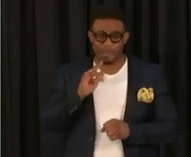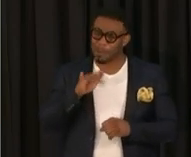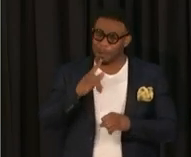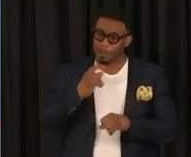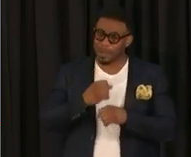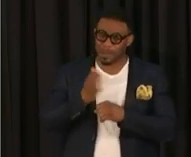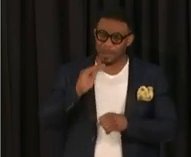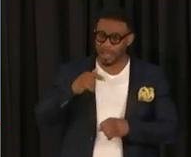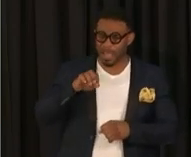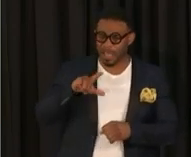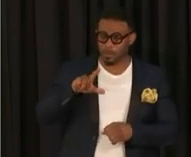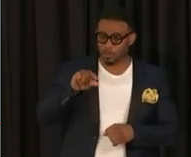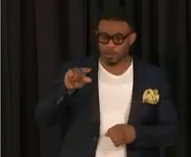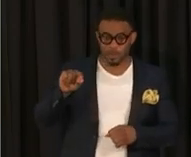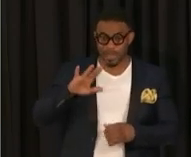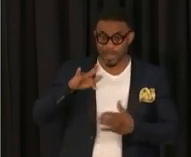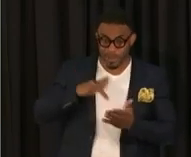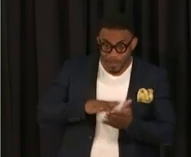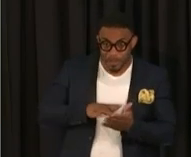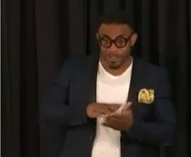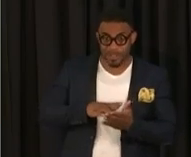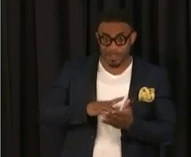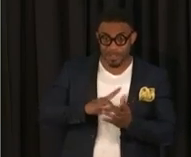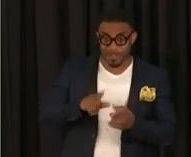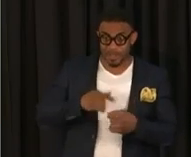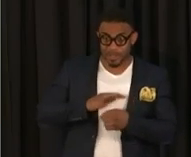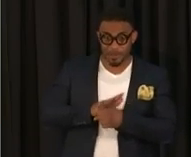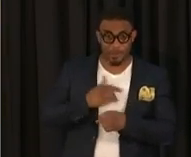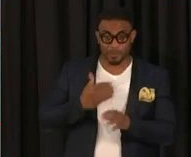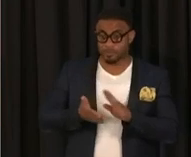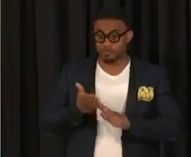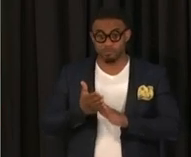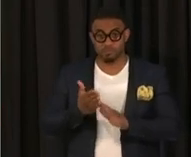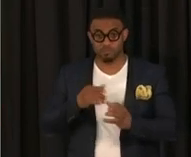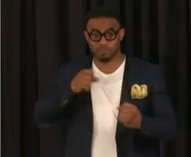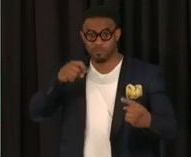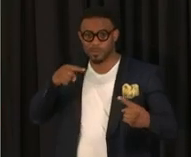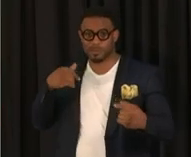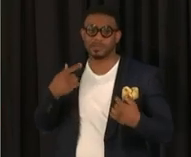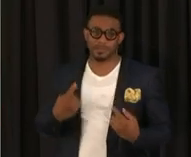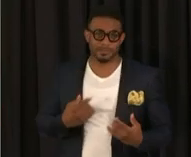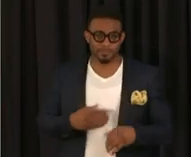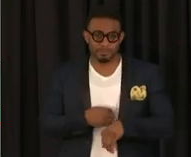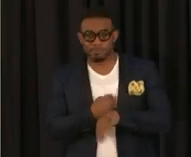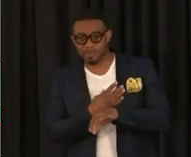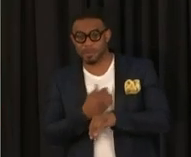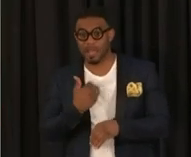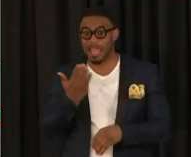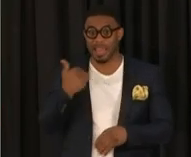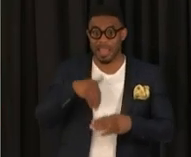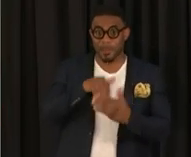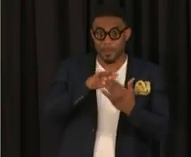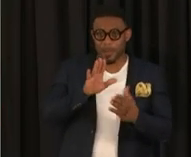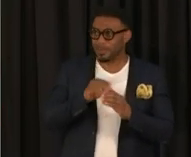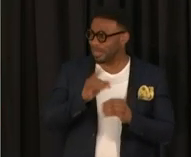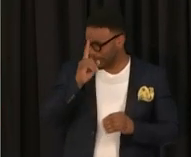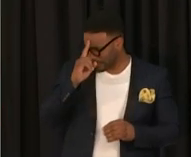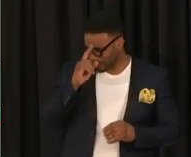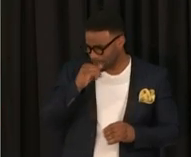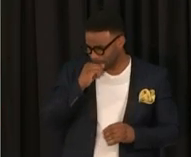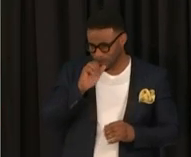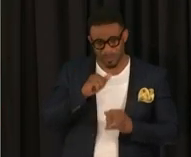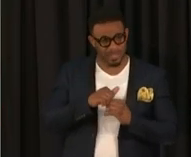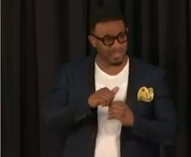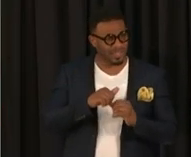a year ago, in April of 2020, in the midst of the pandemic, and we've been operating remotely since then. In fact, you know, my last in-person meeting, I think,